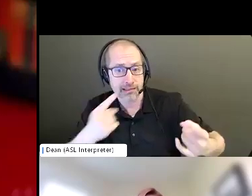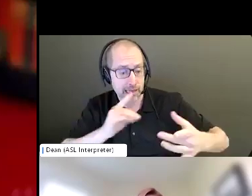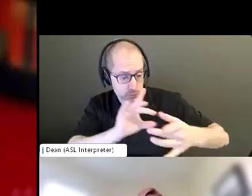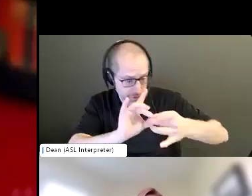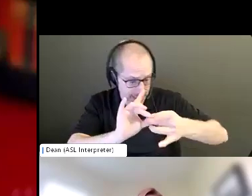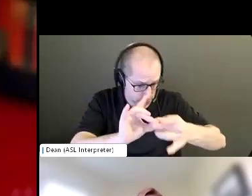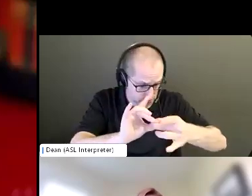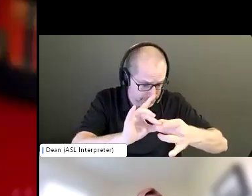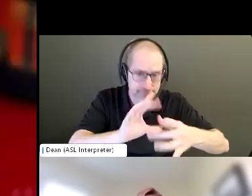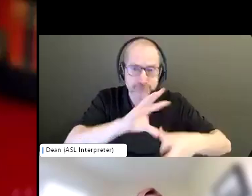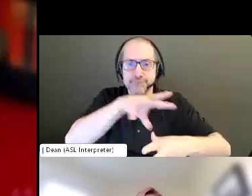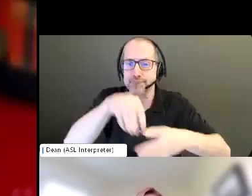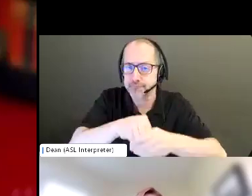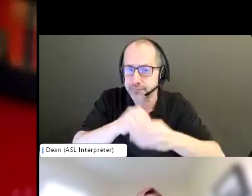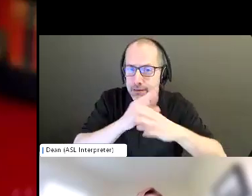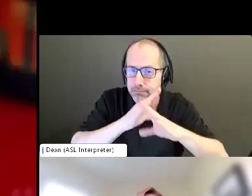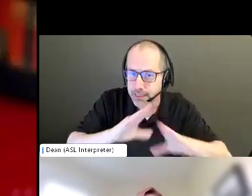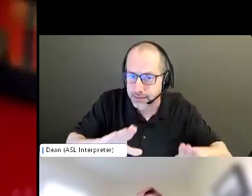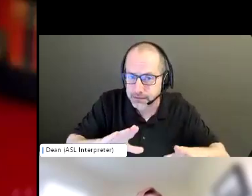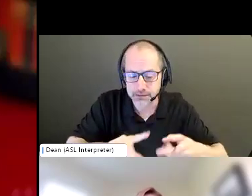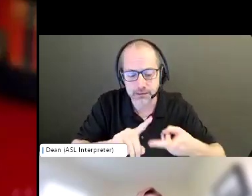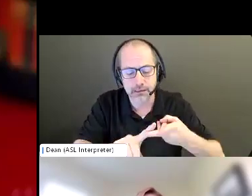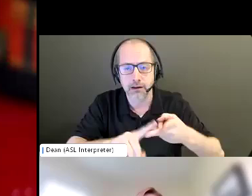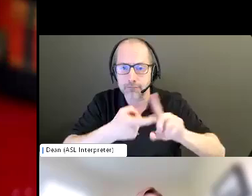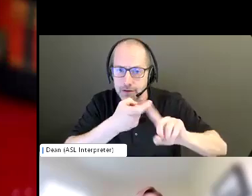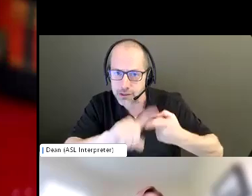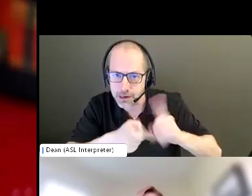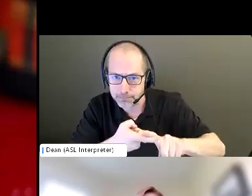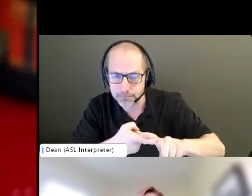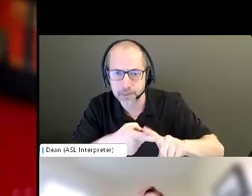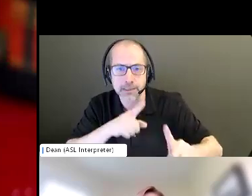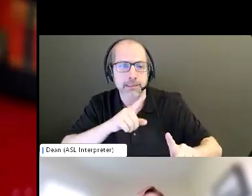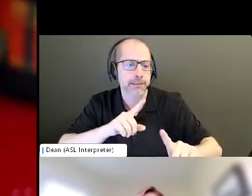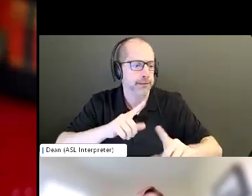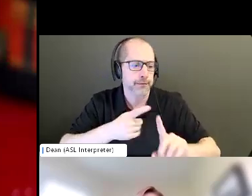friendship based on honor and deep respect.